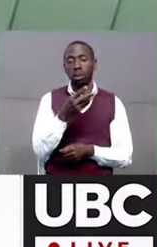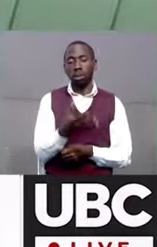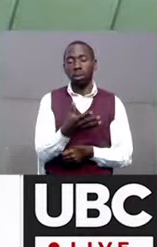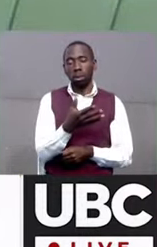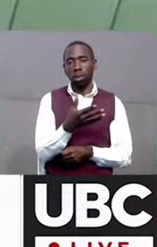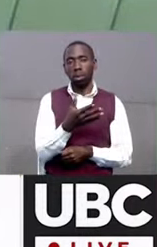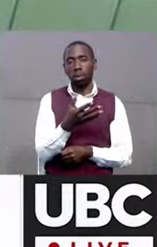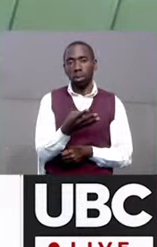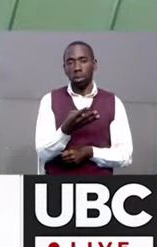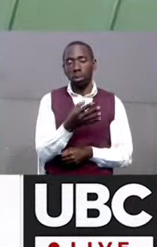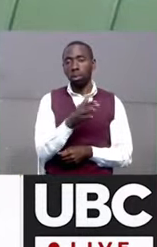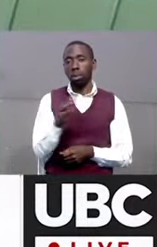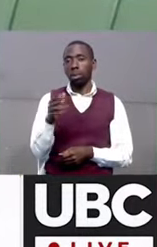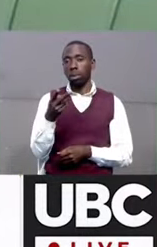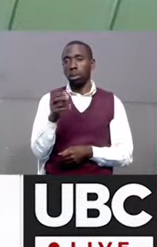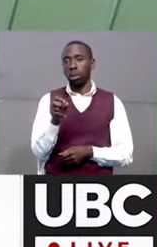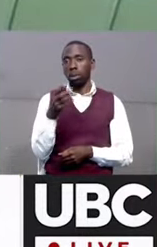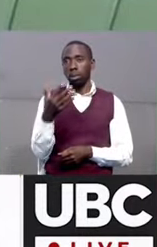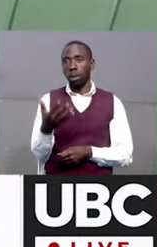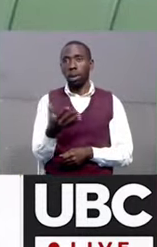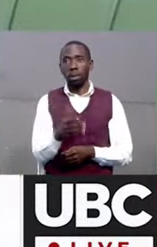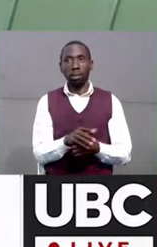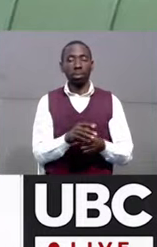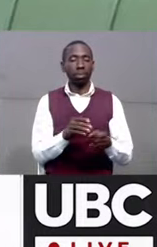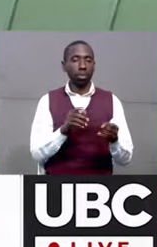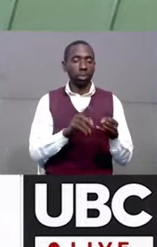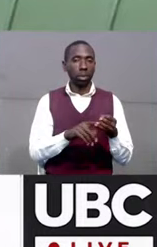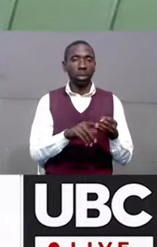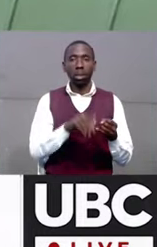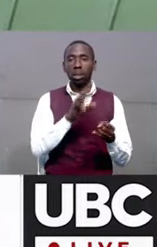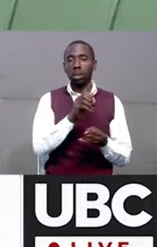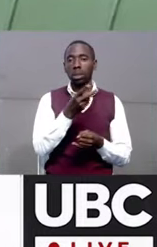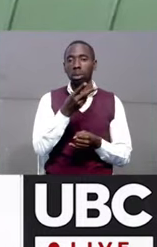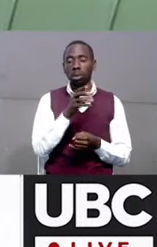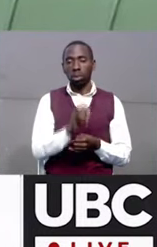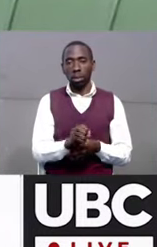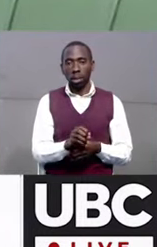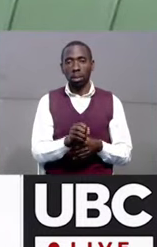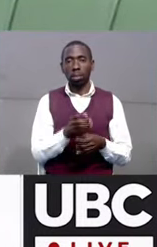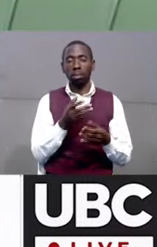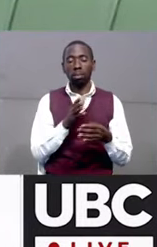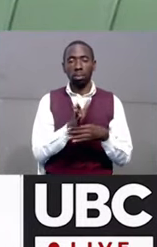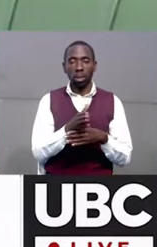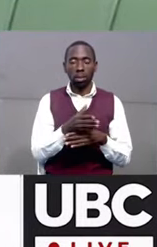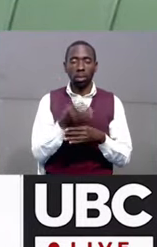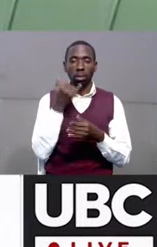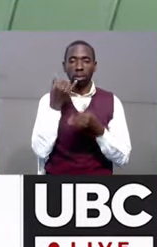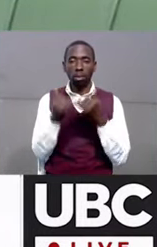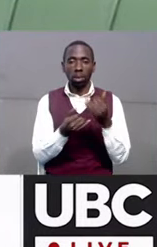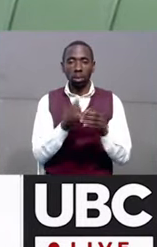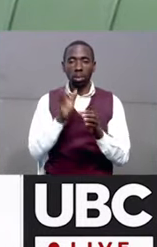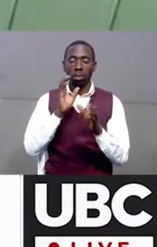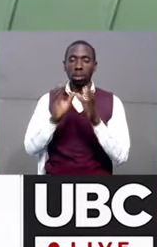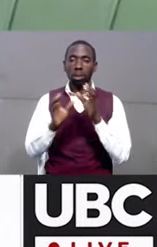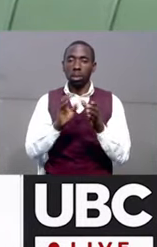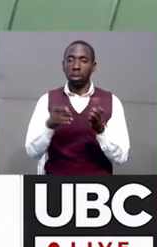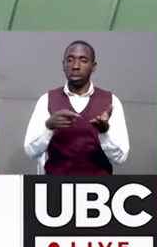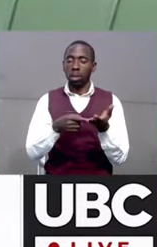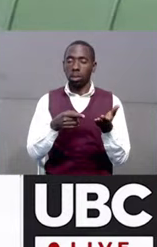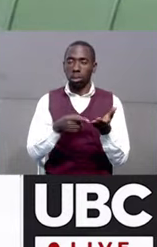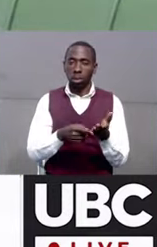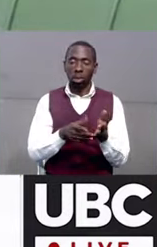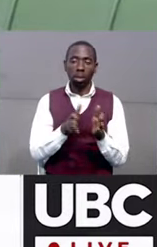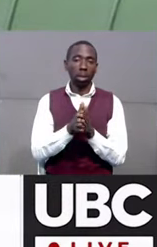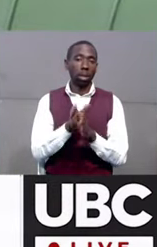2024-25 covering votes 020, Minister of Information, Communications Technology and